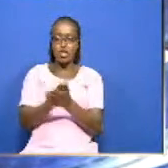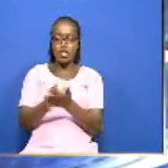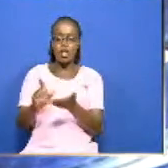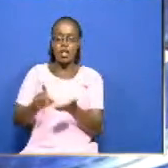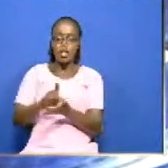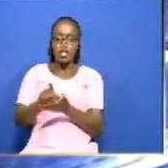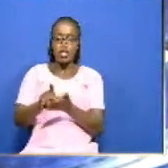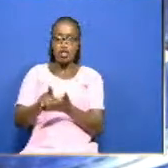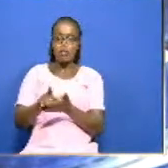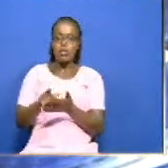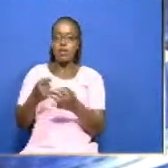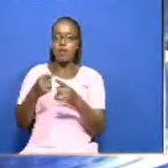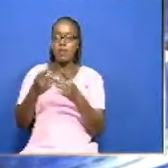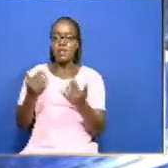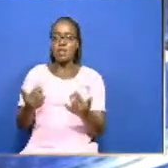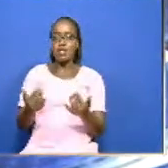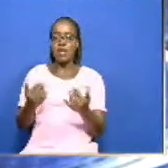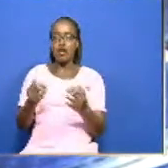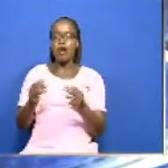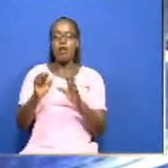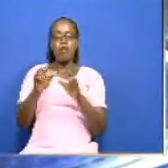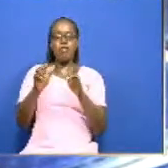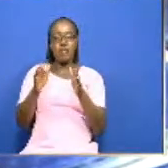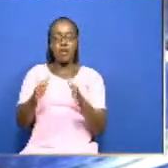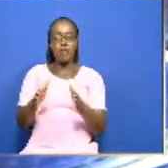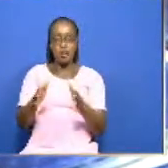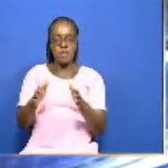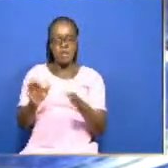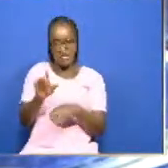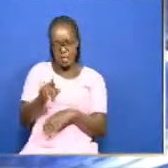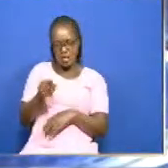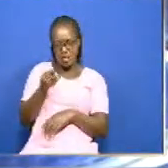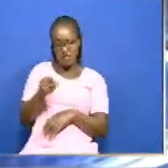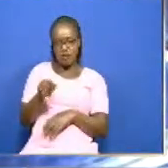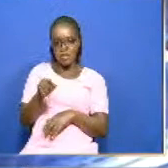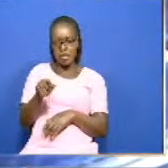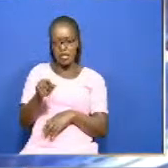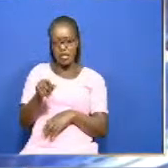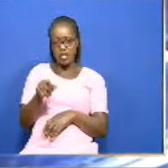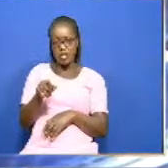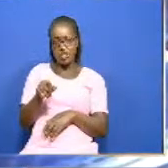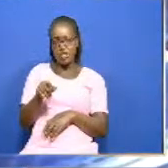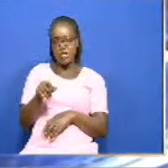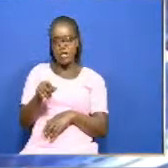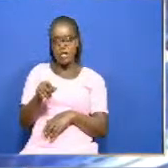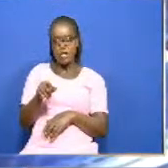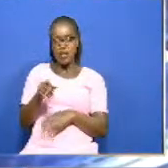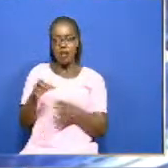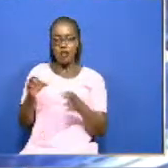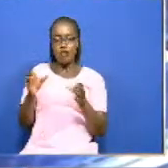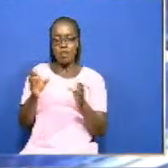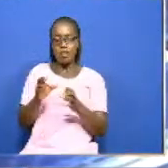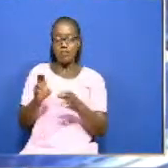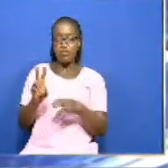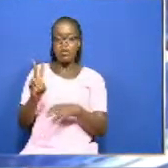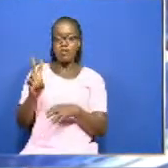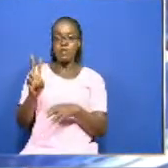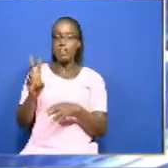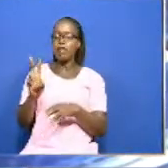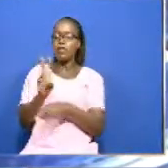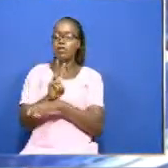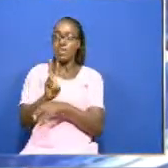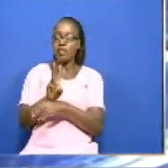Permaculture have, however, given farmers in this region a lifeline by organizing value addition training,